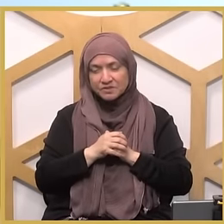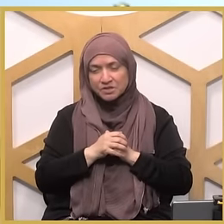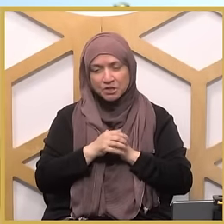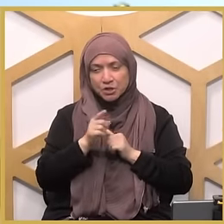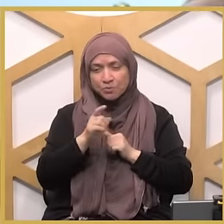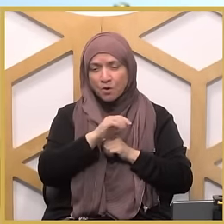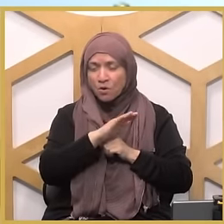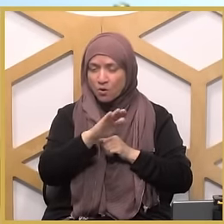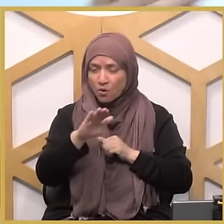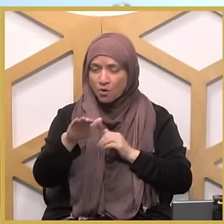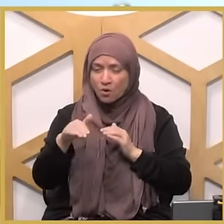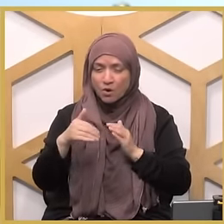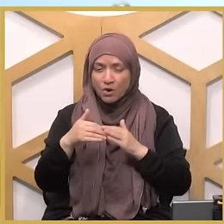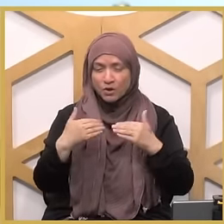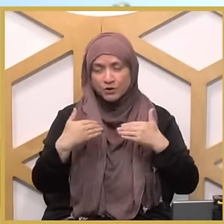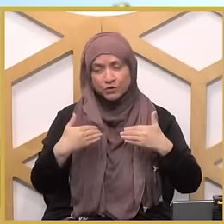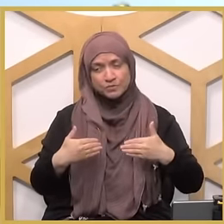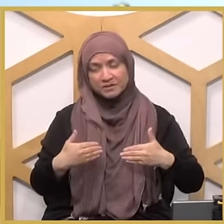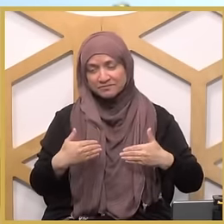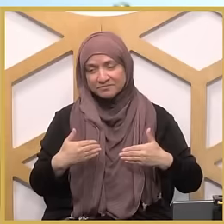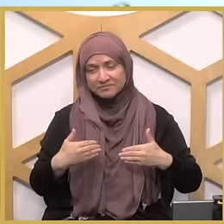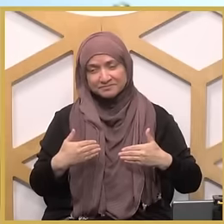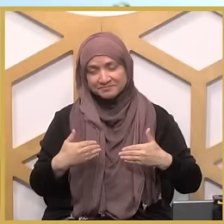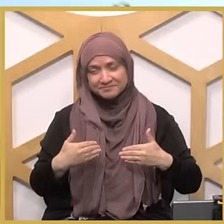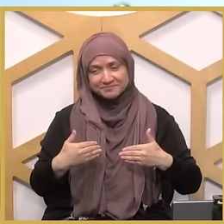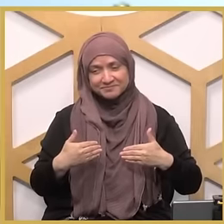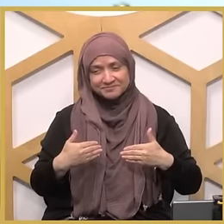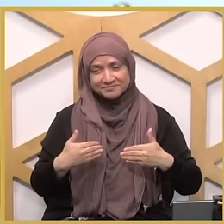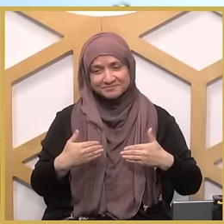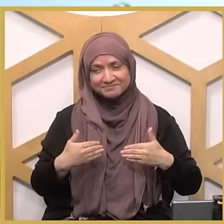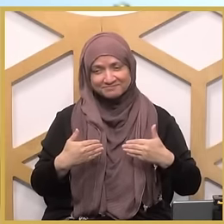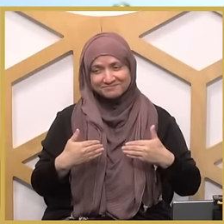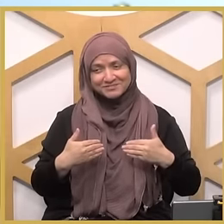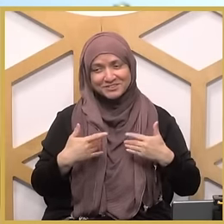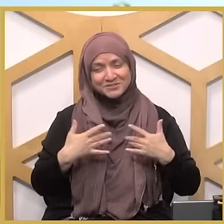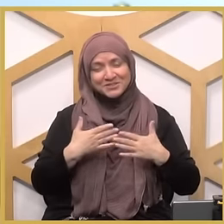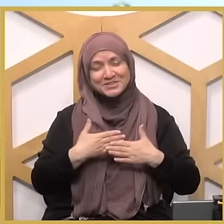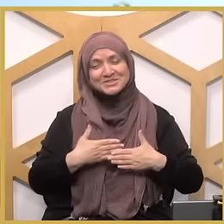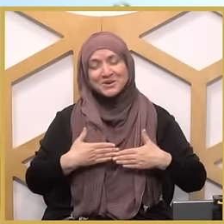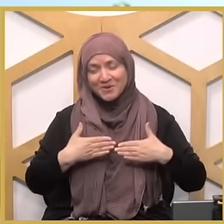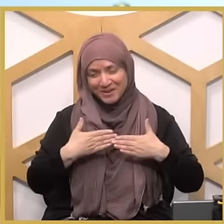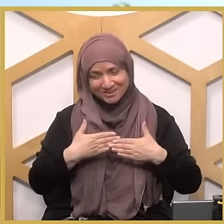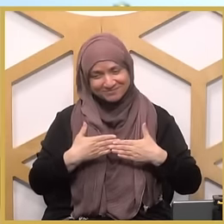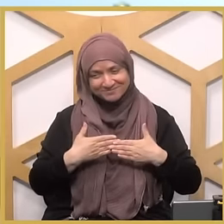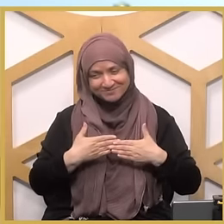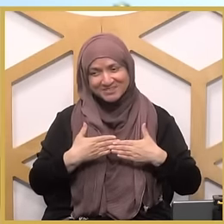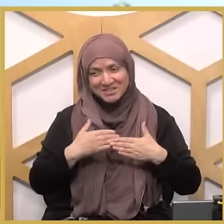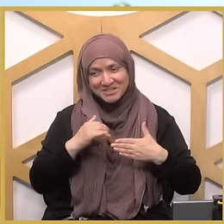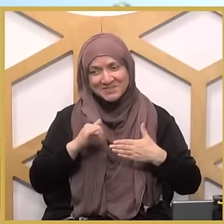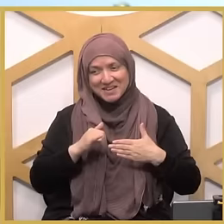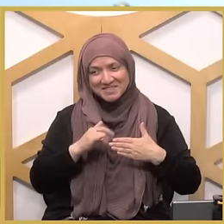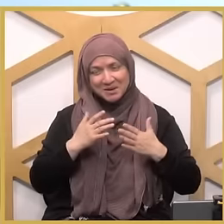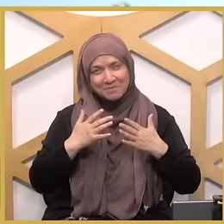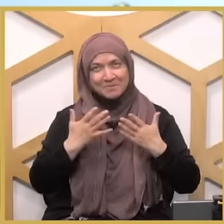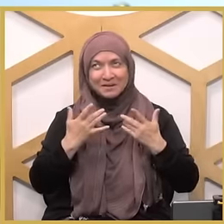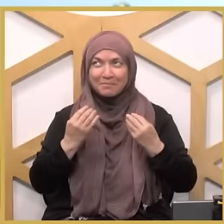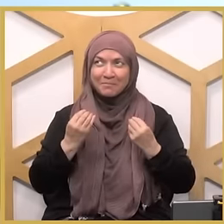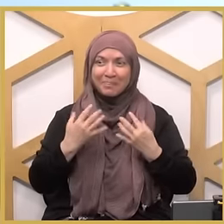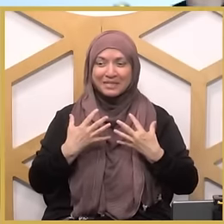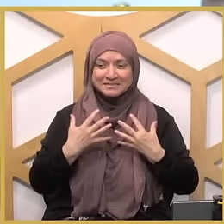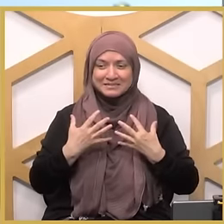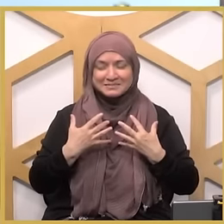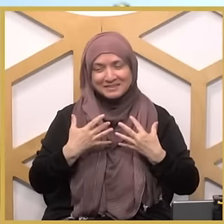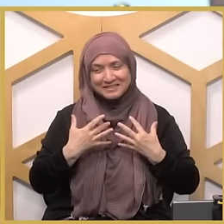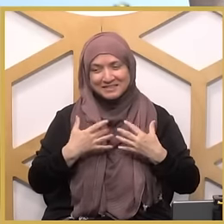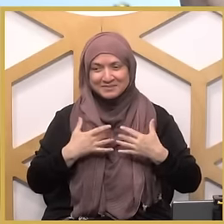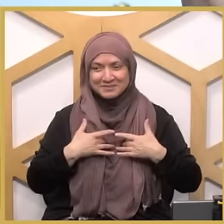pursuit of the pleasure that comes to you through sin is to enjoy the pleasure that comes to you of good deeds. And then it's like, man, why would I